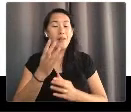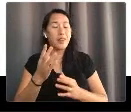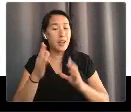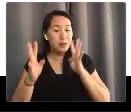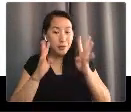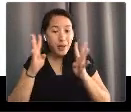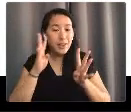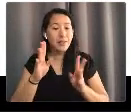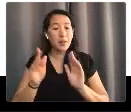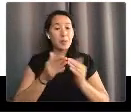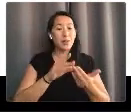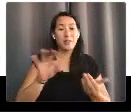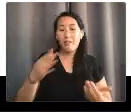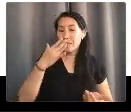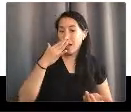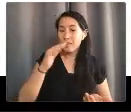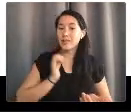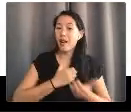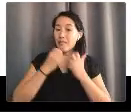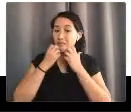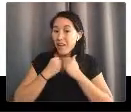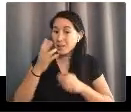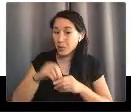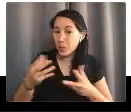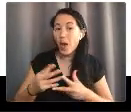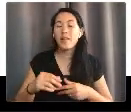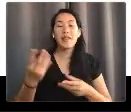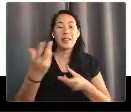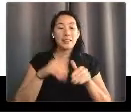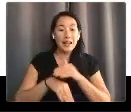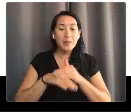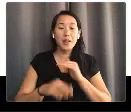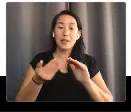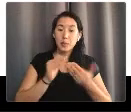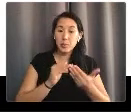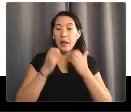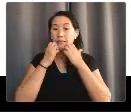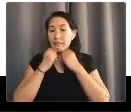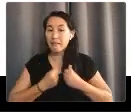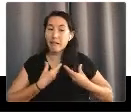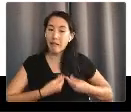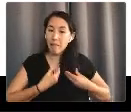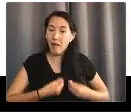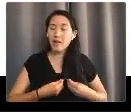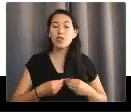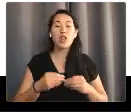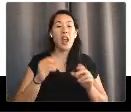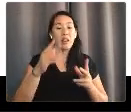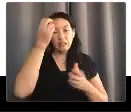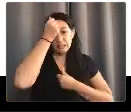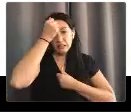color. And our values include accessibility, community, compassion,